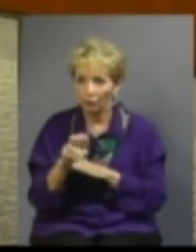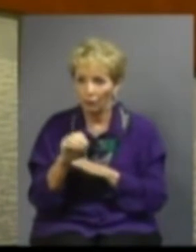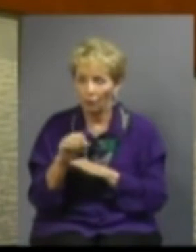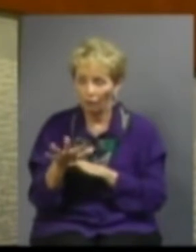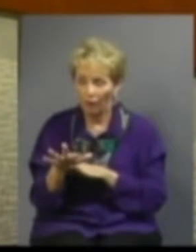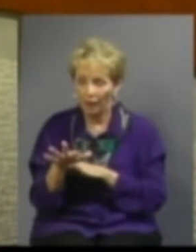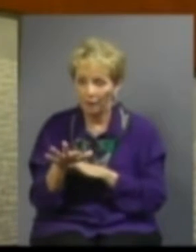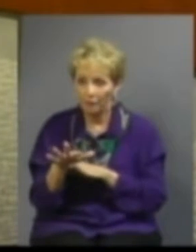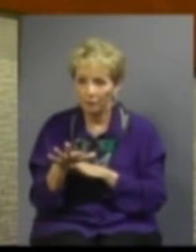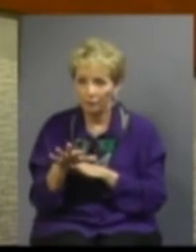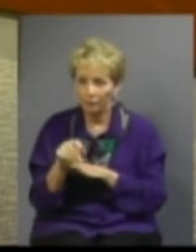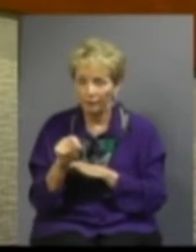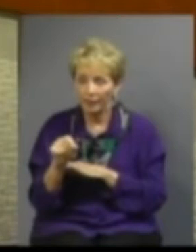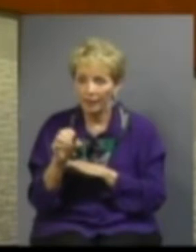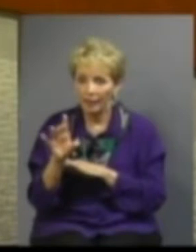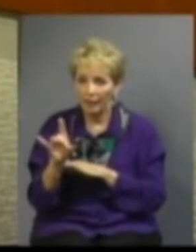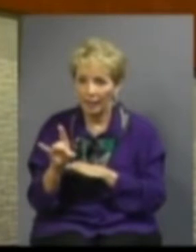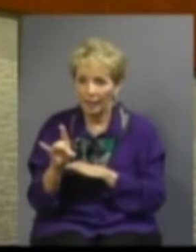8-2005,